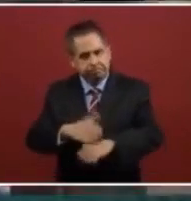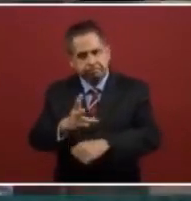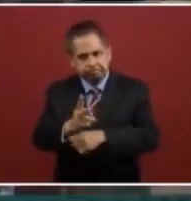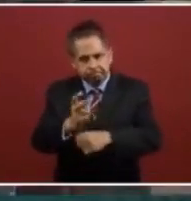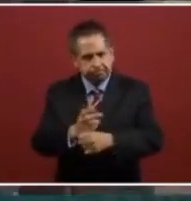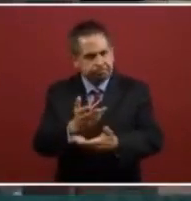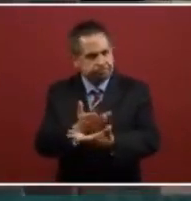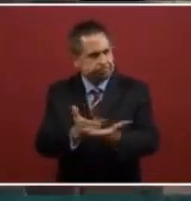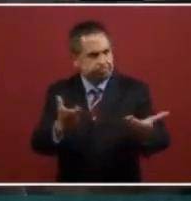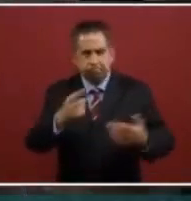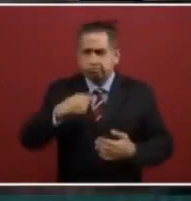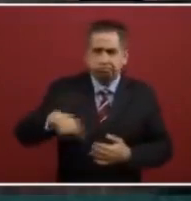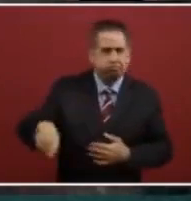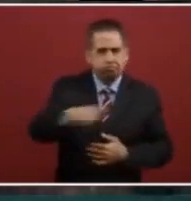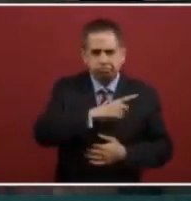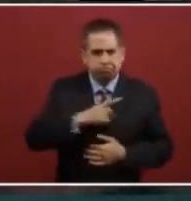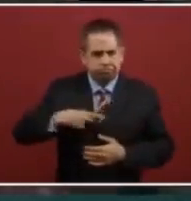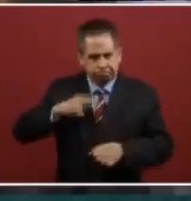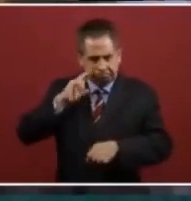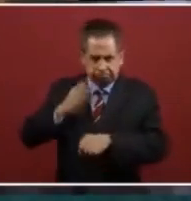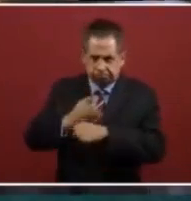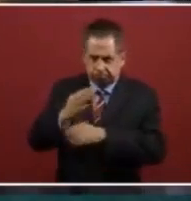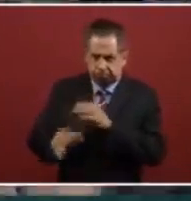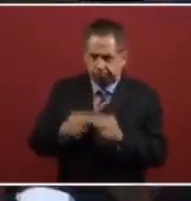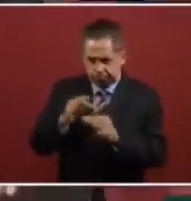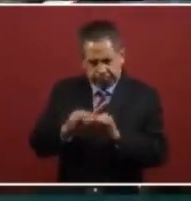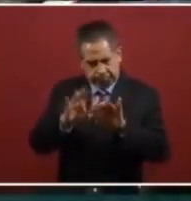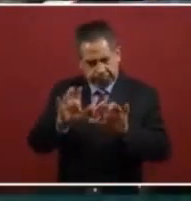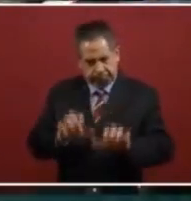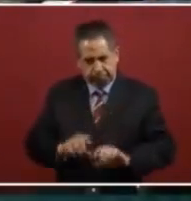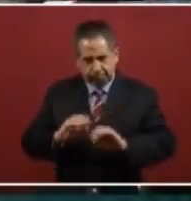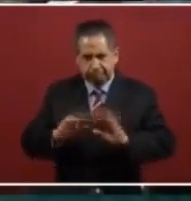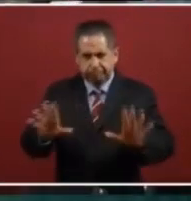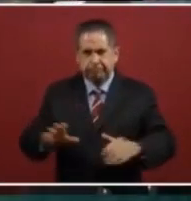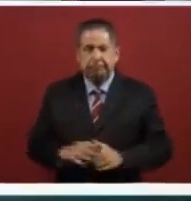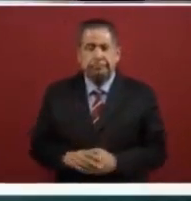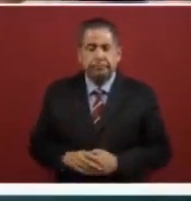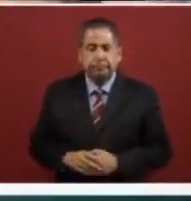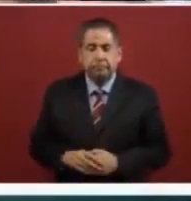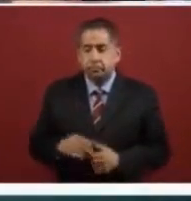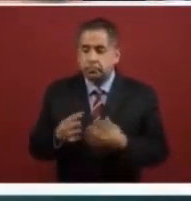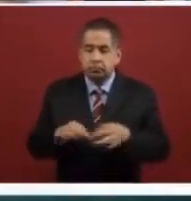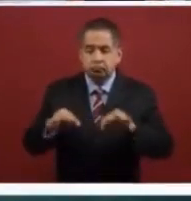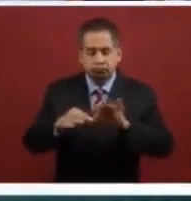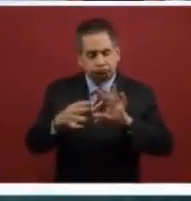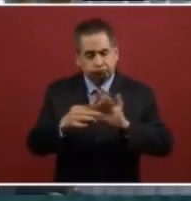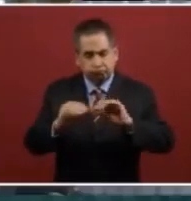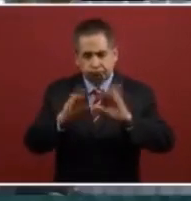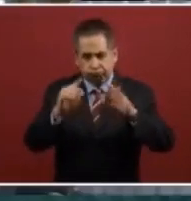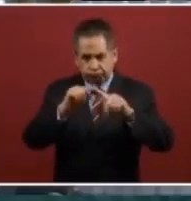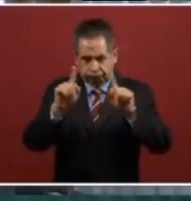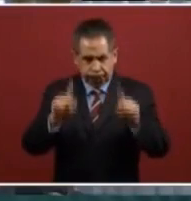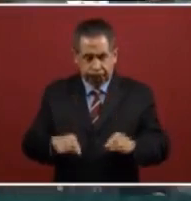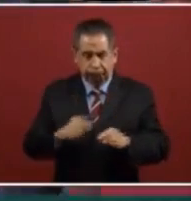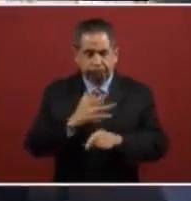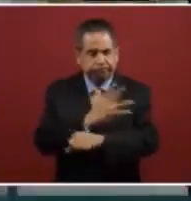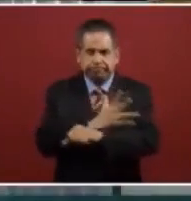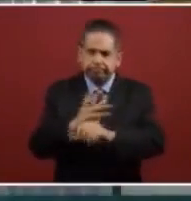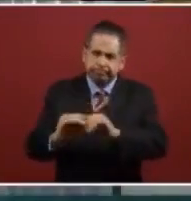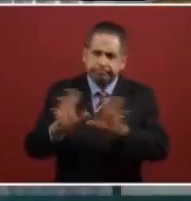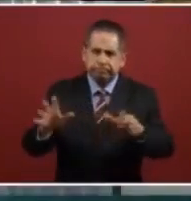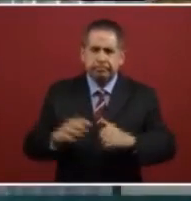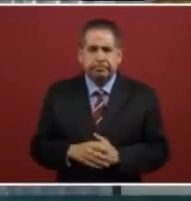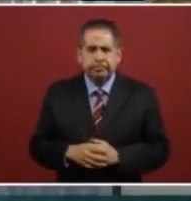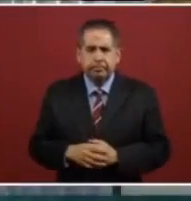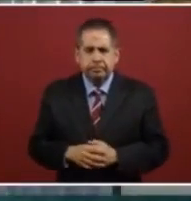con esa Yeah, responsabilidad. everyone needs y to con la comply with that transparencia. responsibility and transparency. So you have to show your